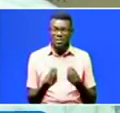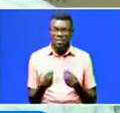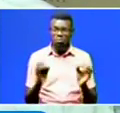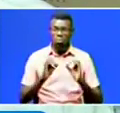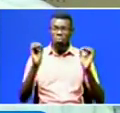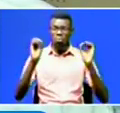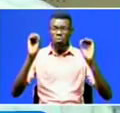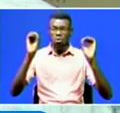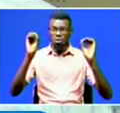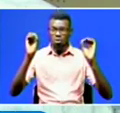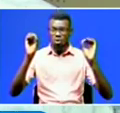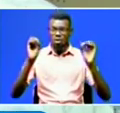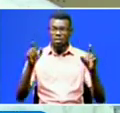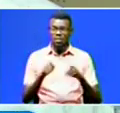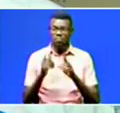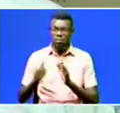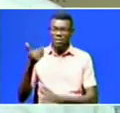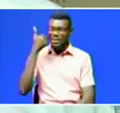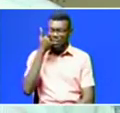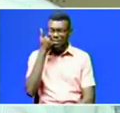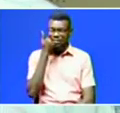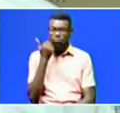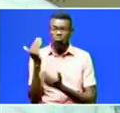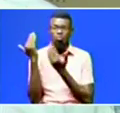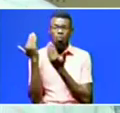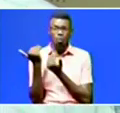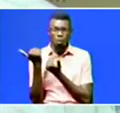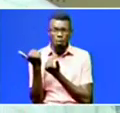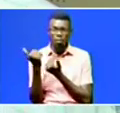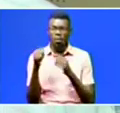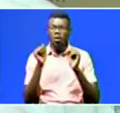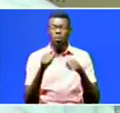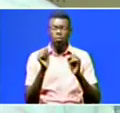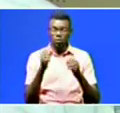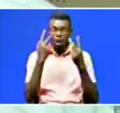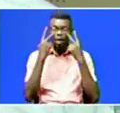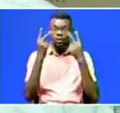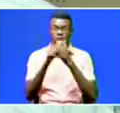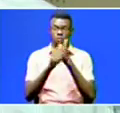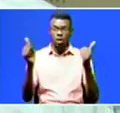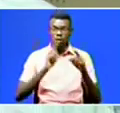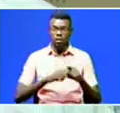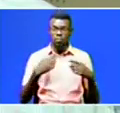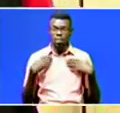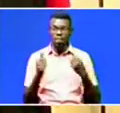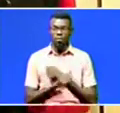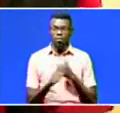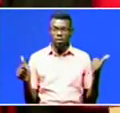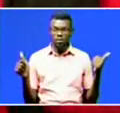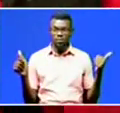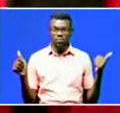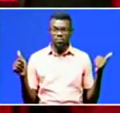less invasive, and the patient can only hope for a second chance at sight once they fully recover.